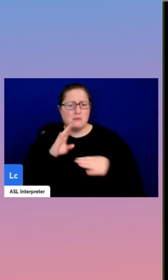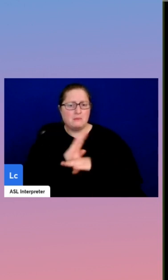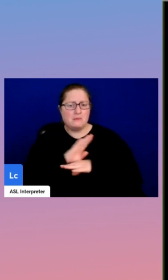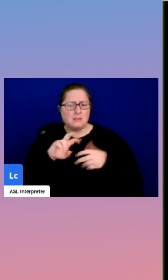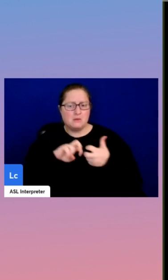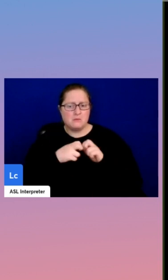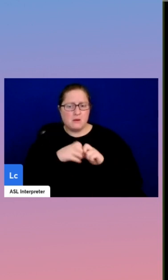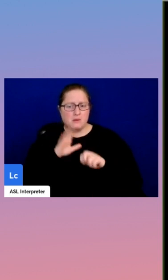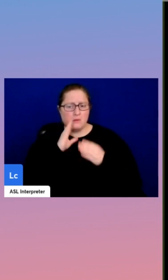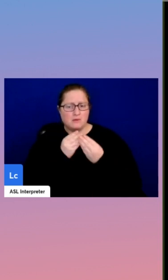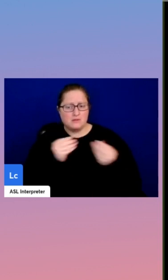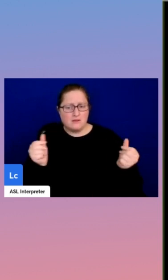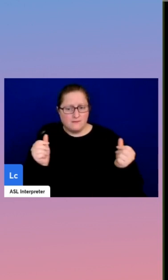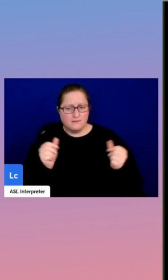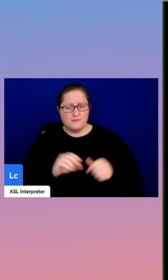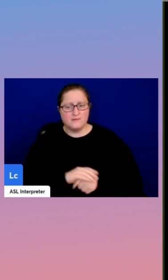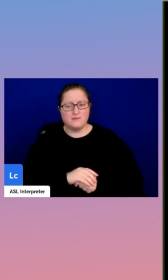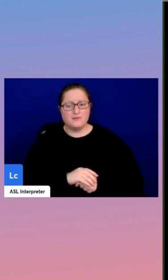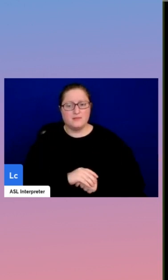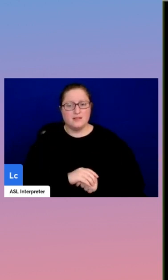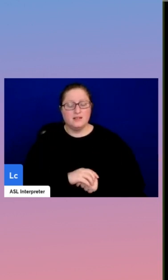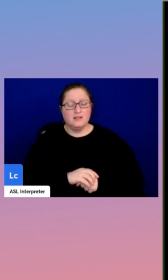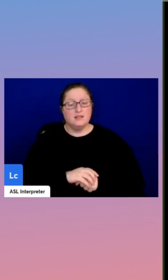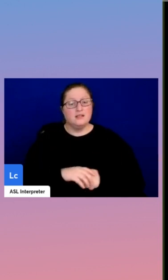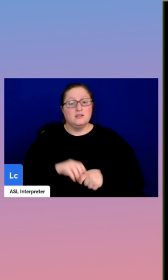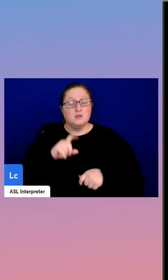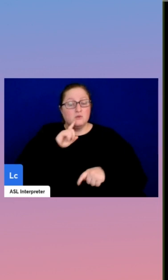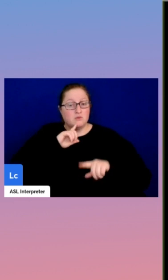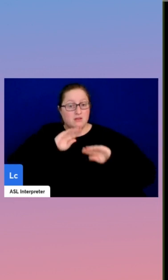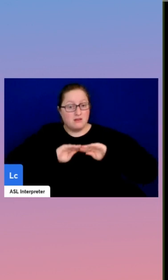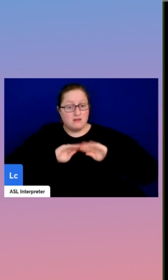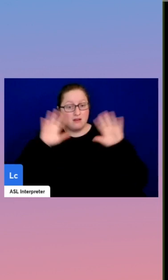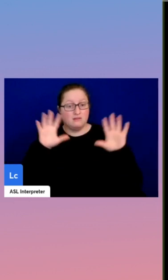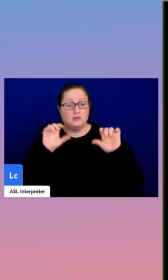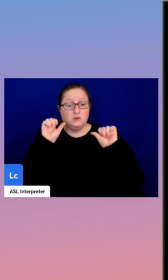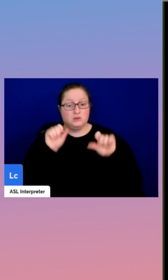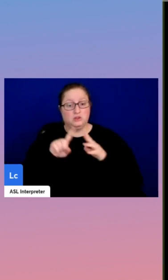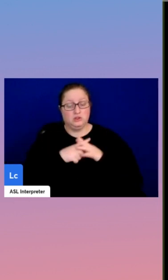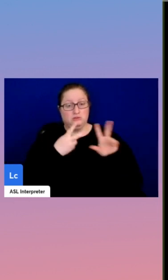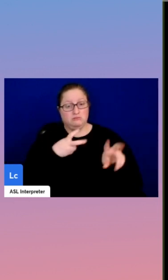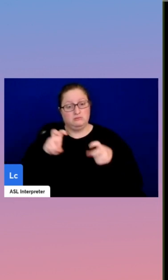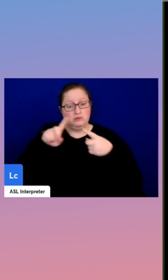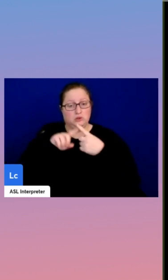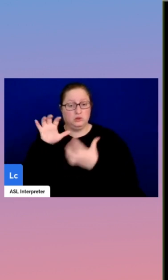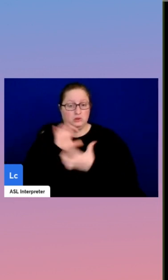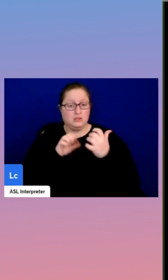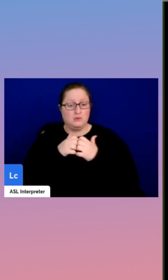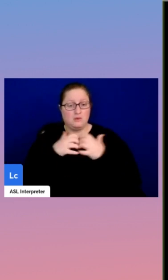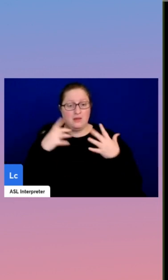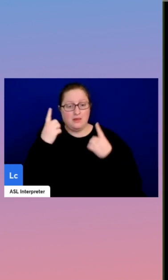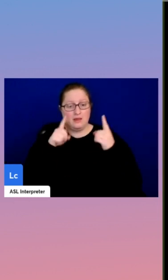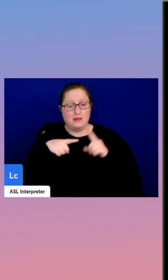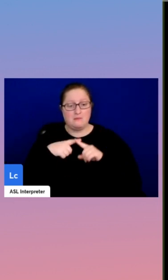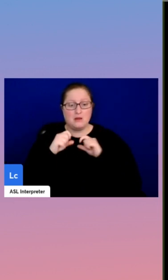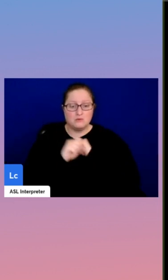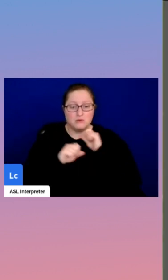help solve? So it's obvious that you can't start migrating to cloud without thinking about a strategy to secure your